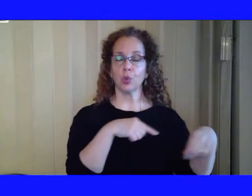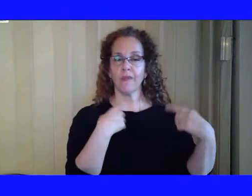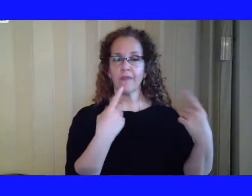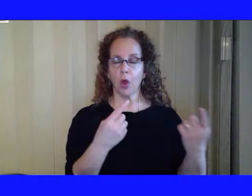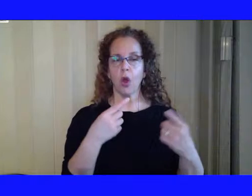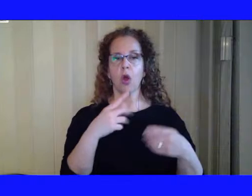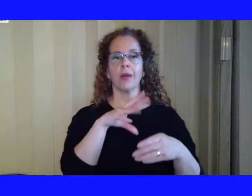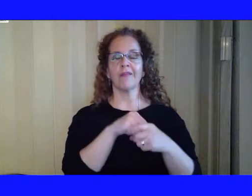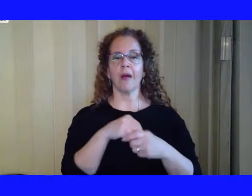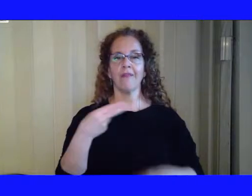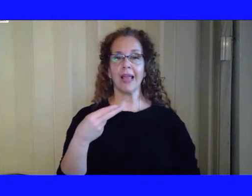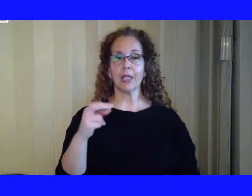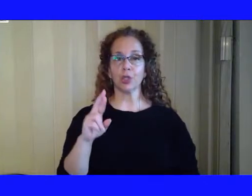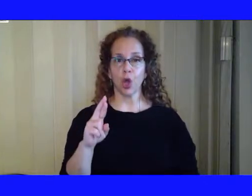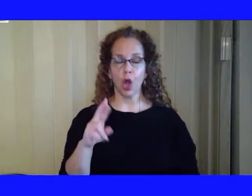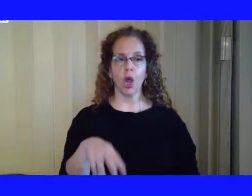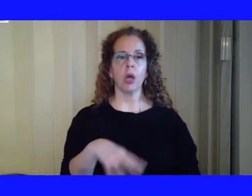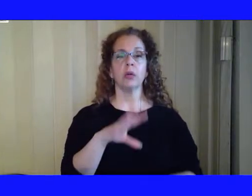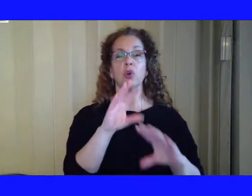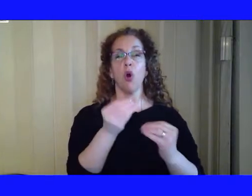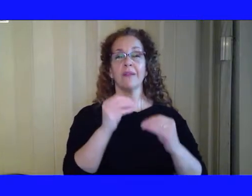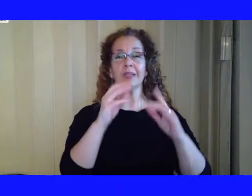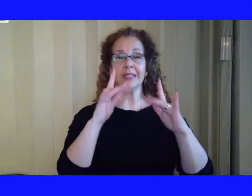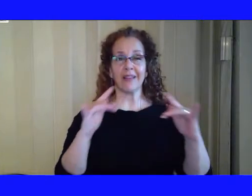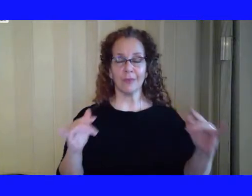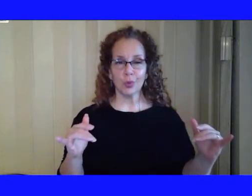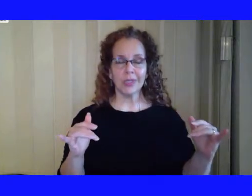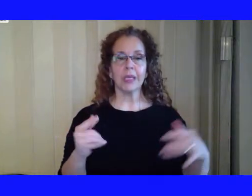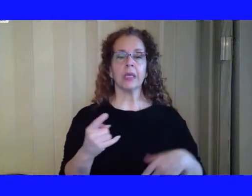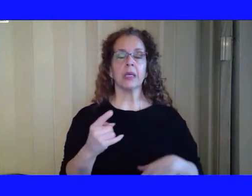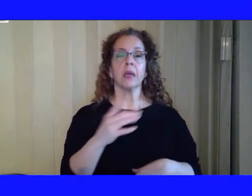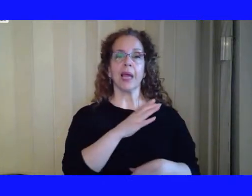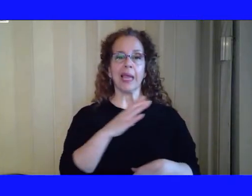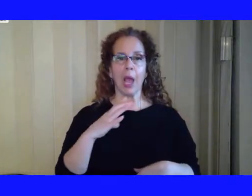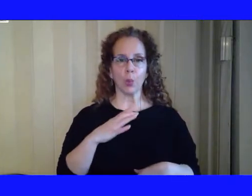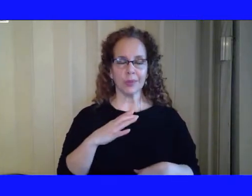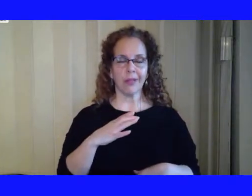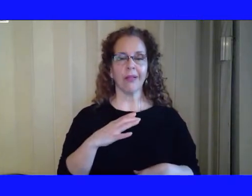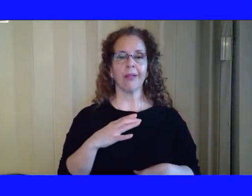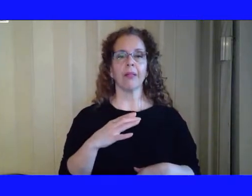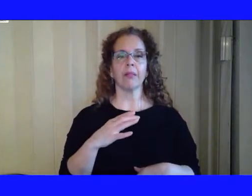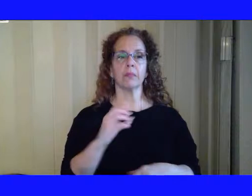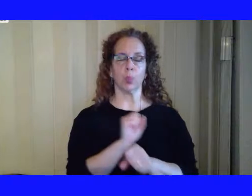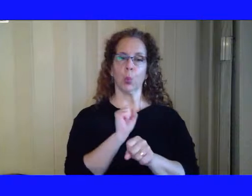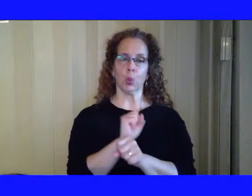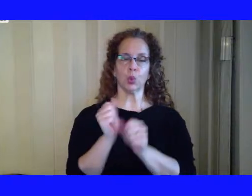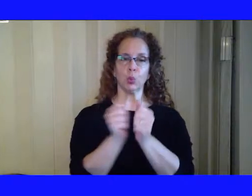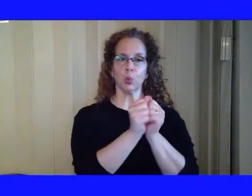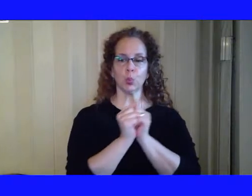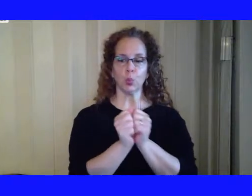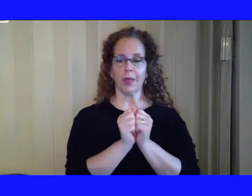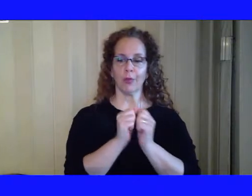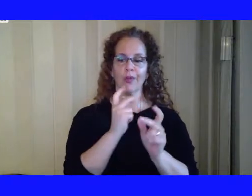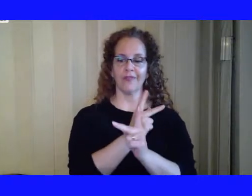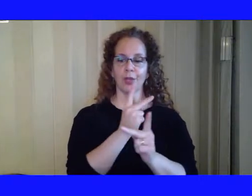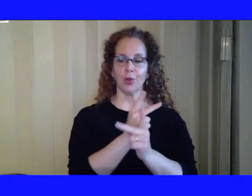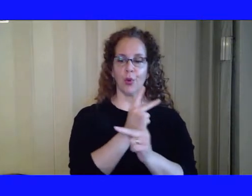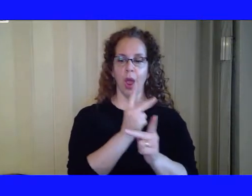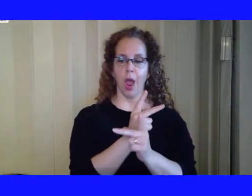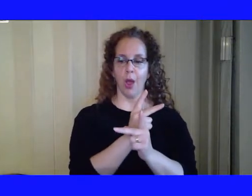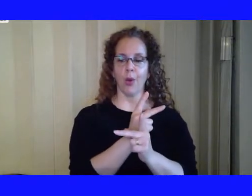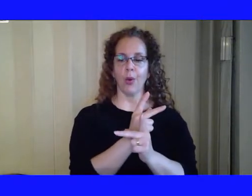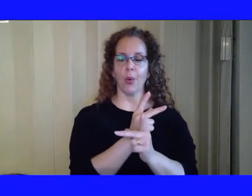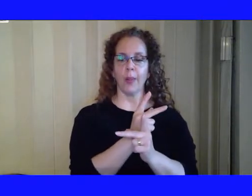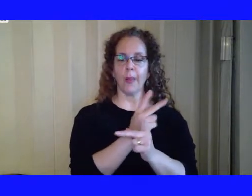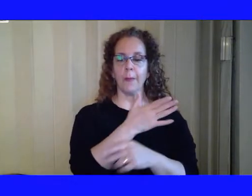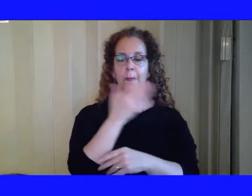system chronic disease dashboards that have integrated race, ethnicity, and language values. Currently, there are 5 chronic